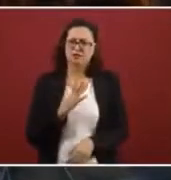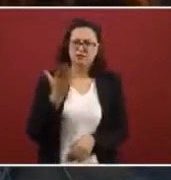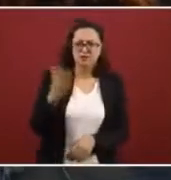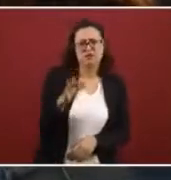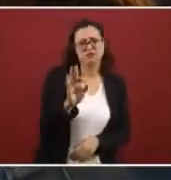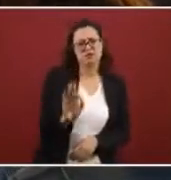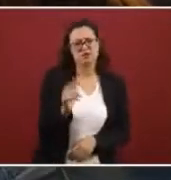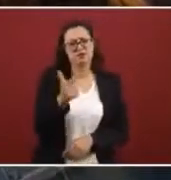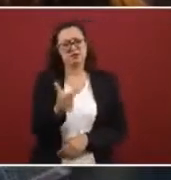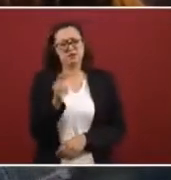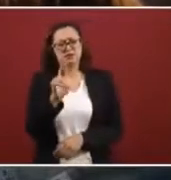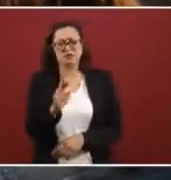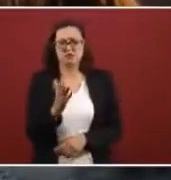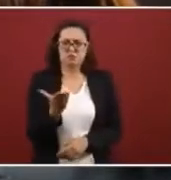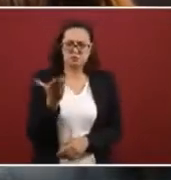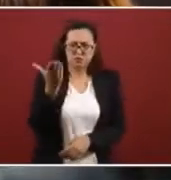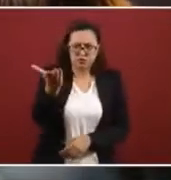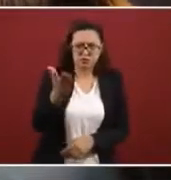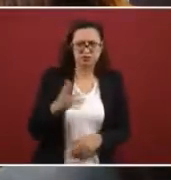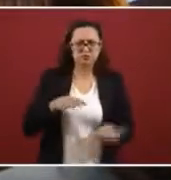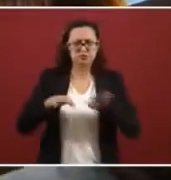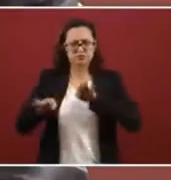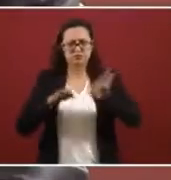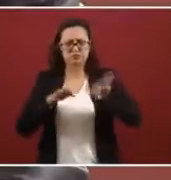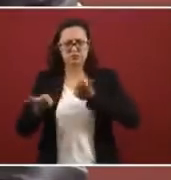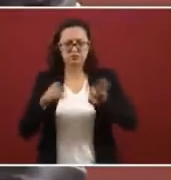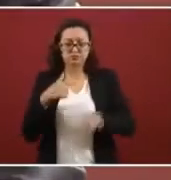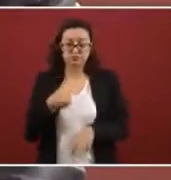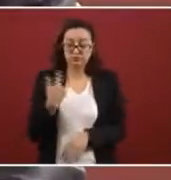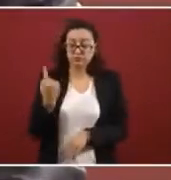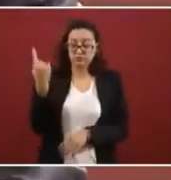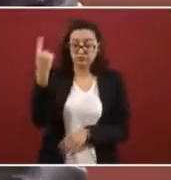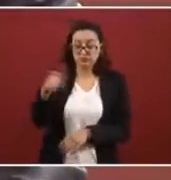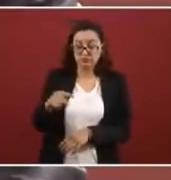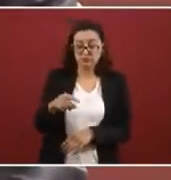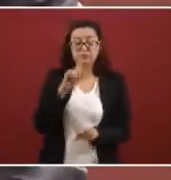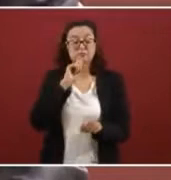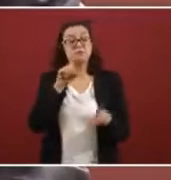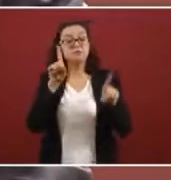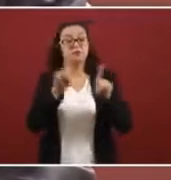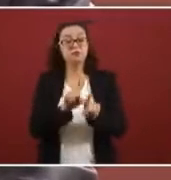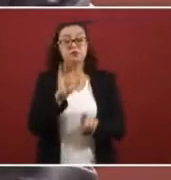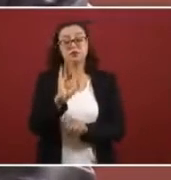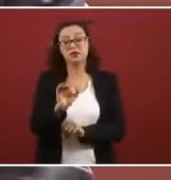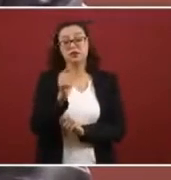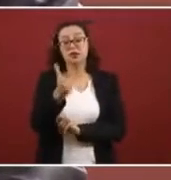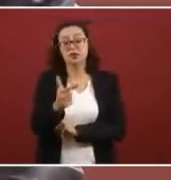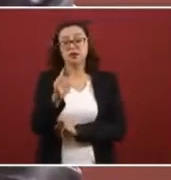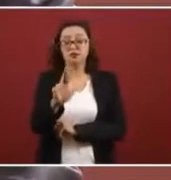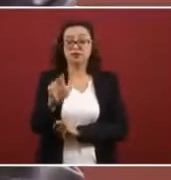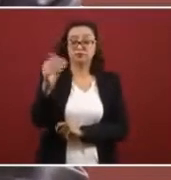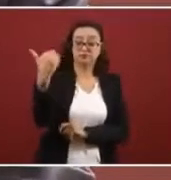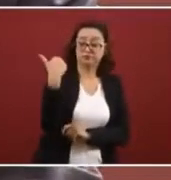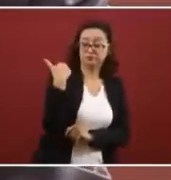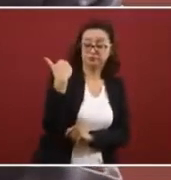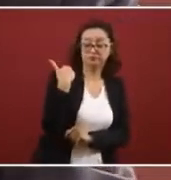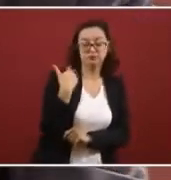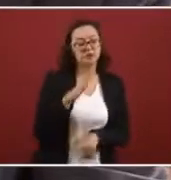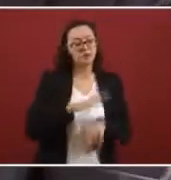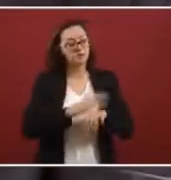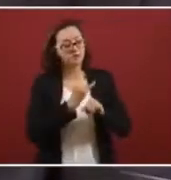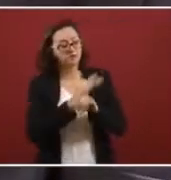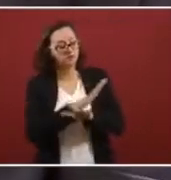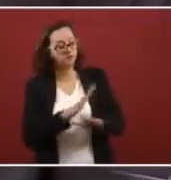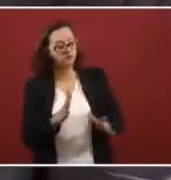attorney. That's the instruction we have. If the fiscal or district attorney asks us for